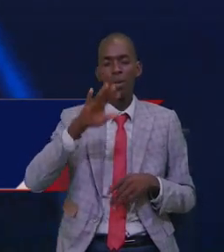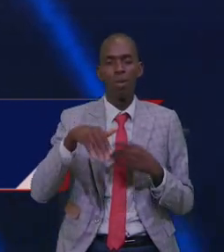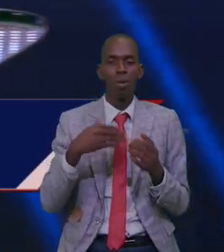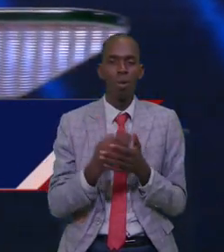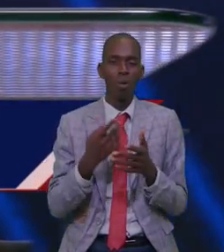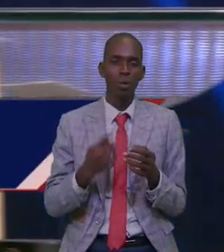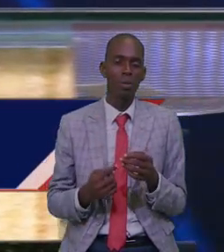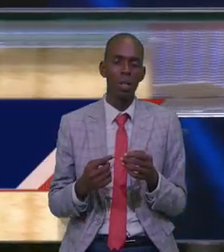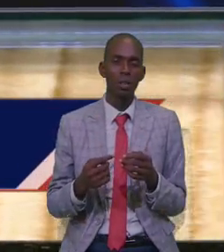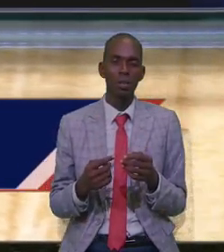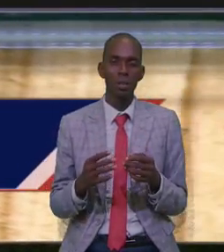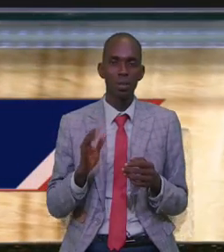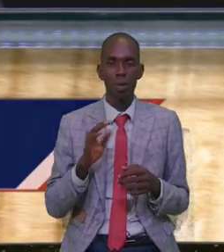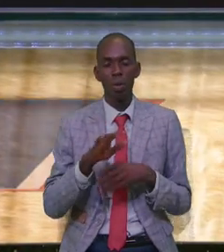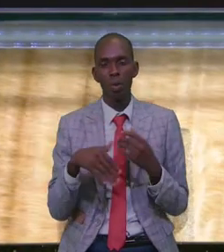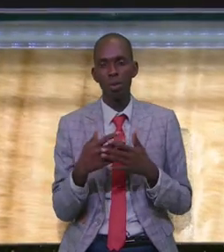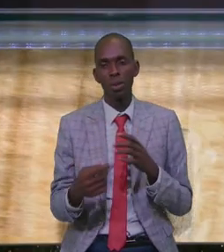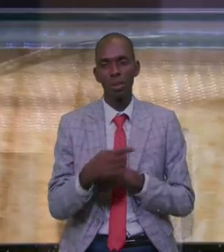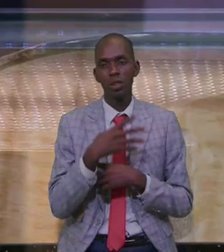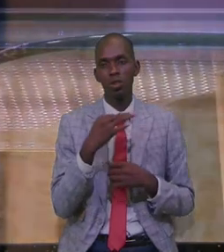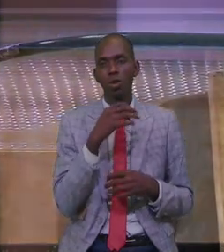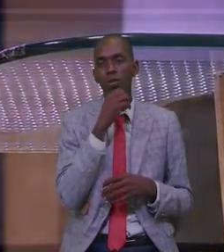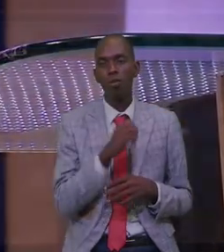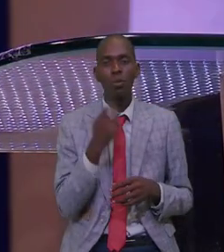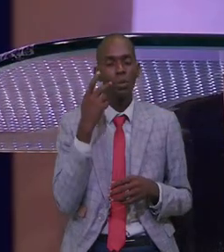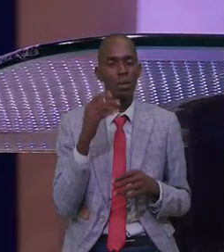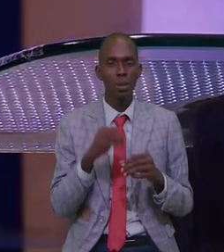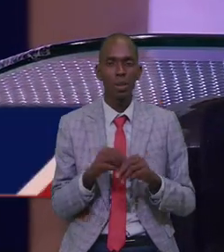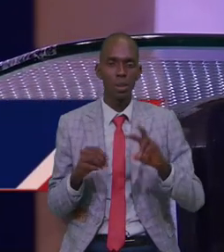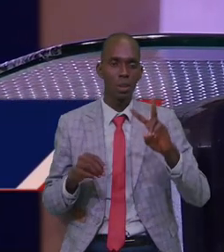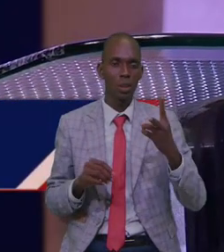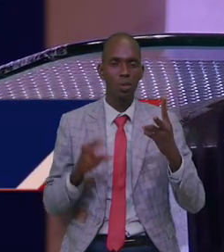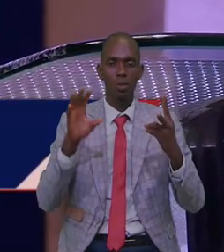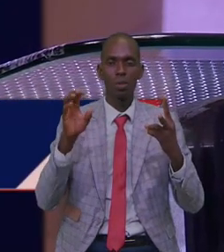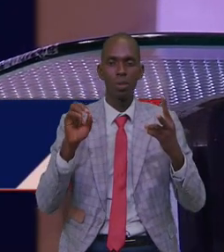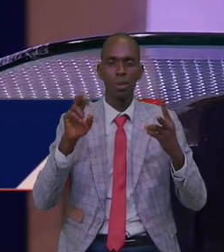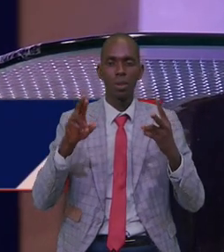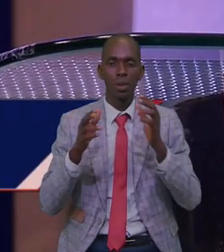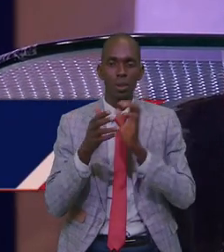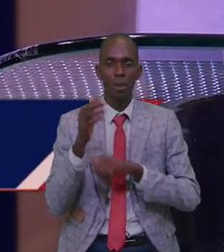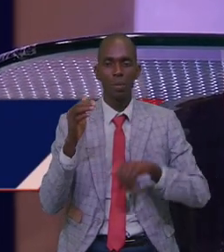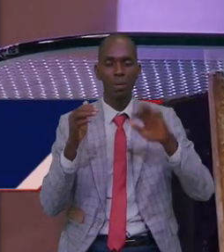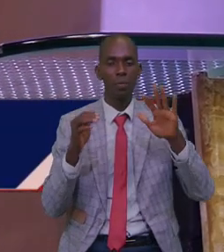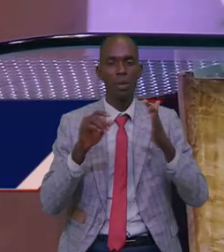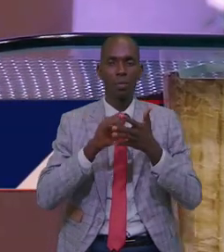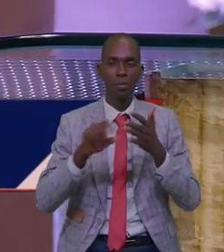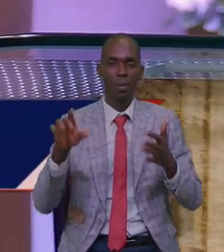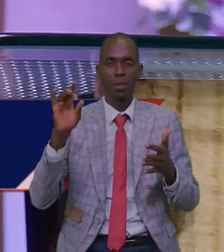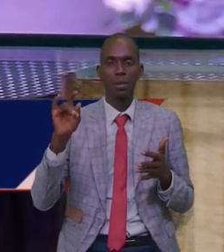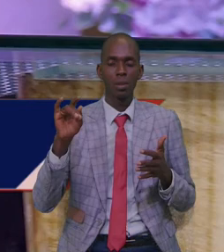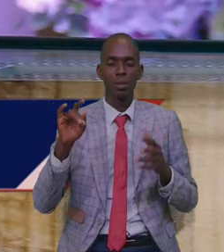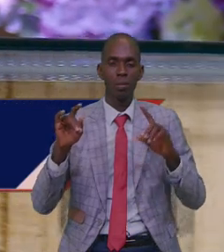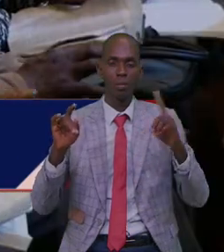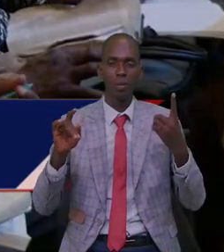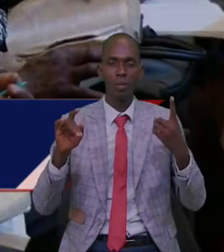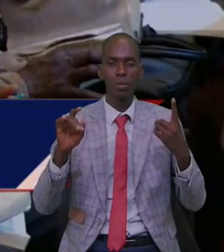of old. It tells us in 2 Corinthians chapter 5, we're reading from verse 18.